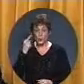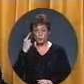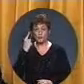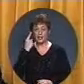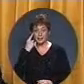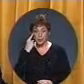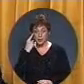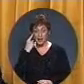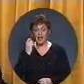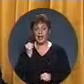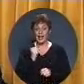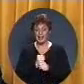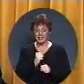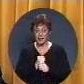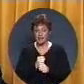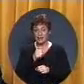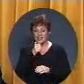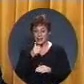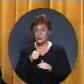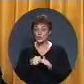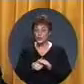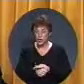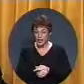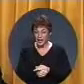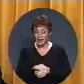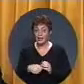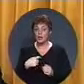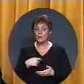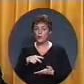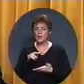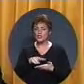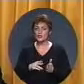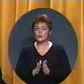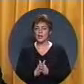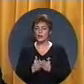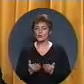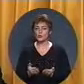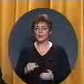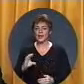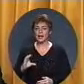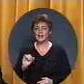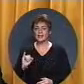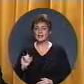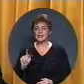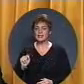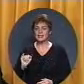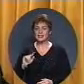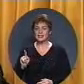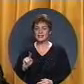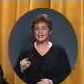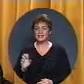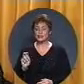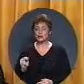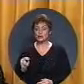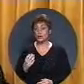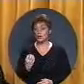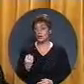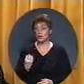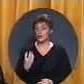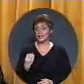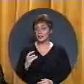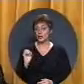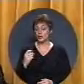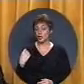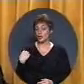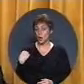an editorial I read in the Ottawa Citizen recently. And it says on Saturday, October the 14th, it turns out there are some people, the